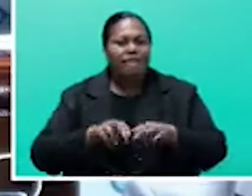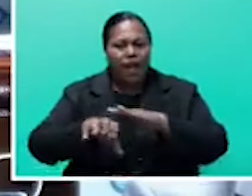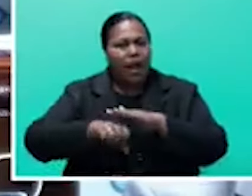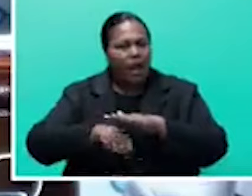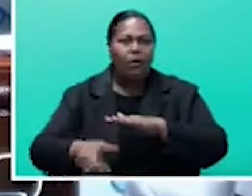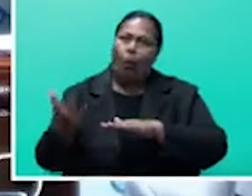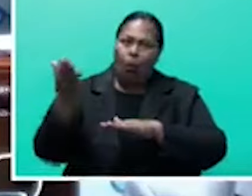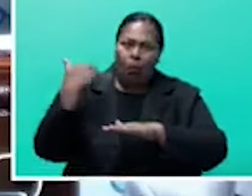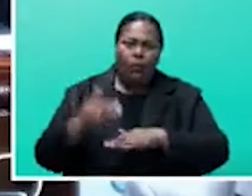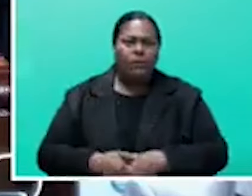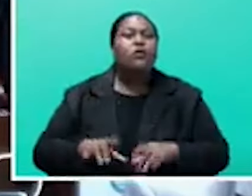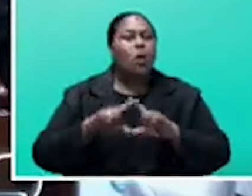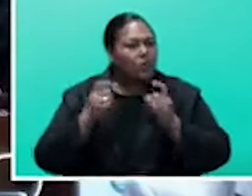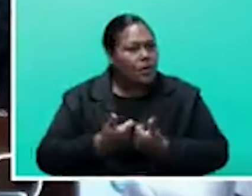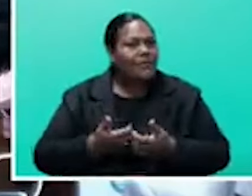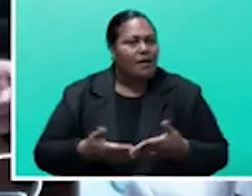The contract and